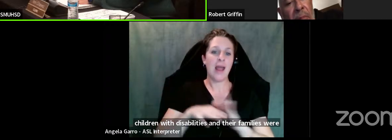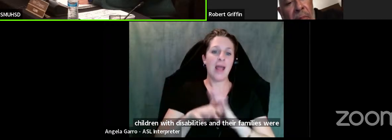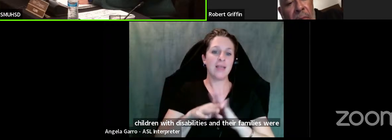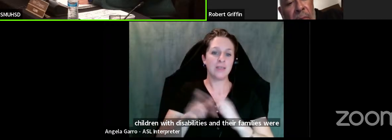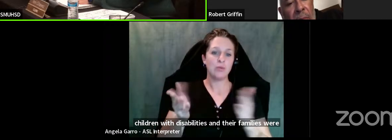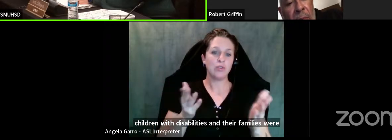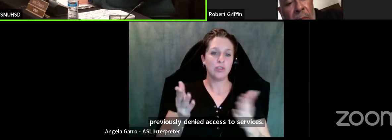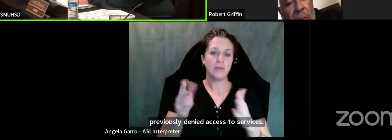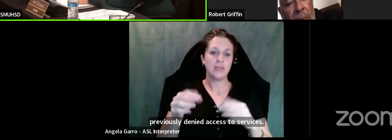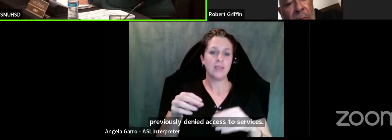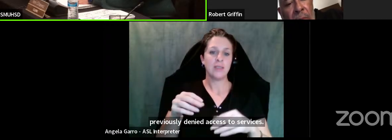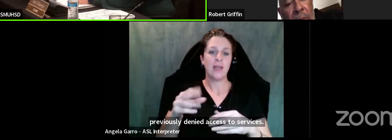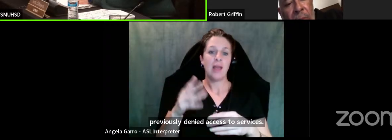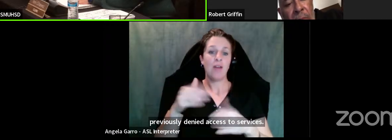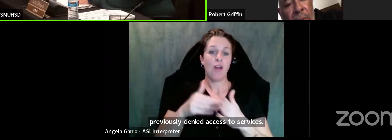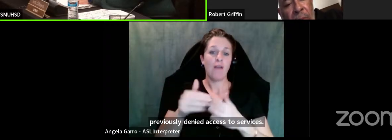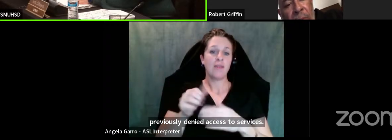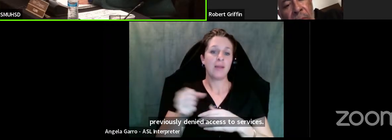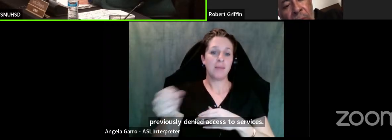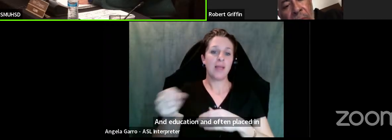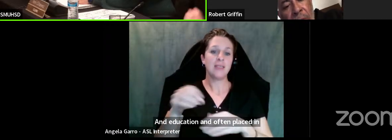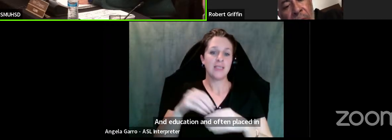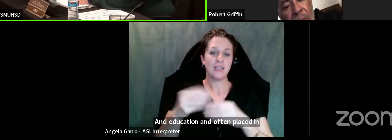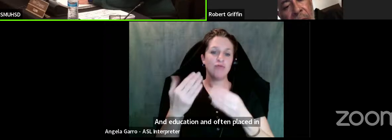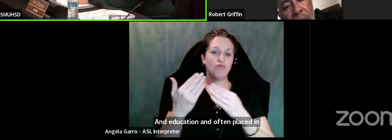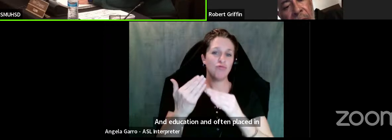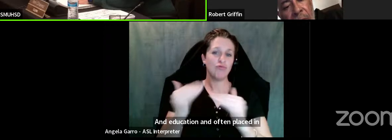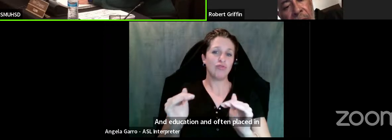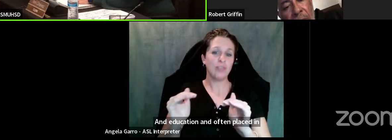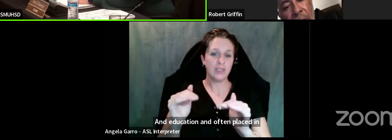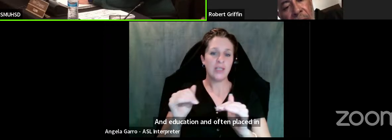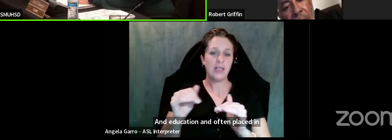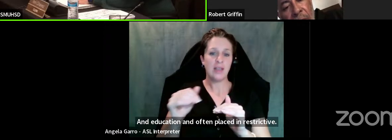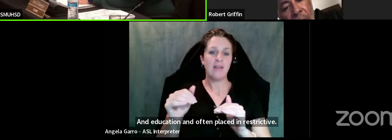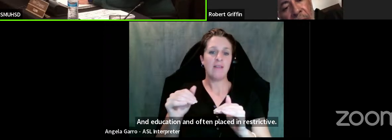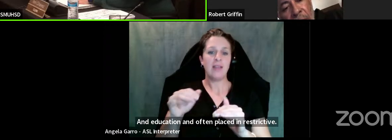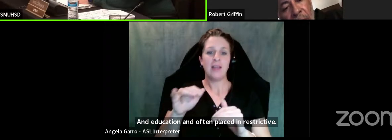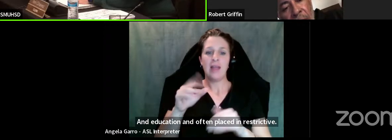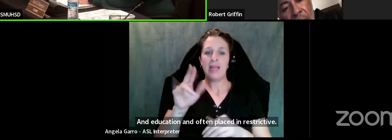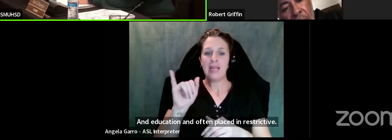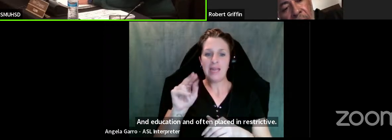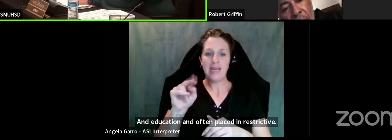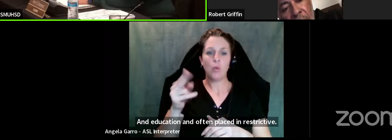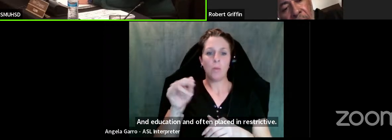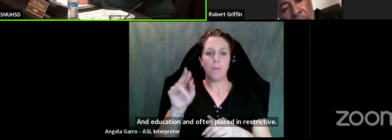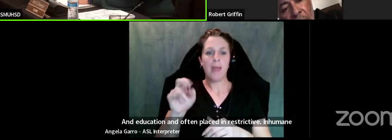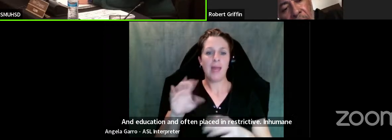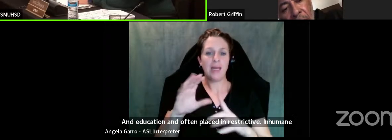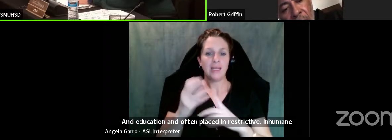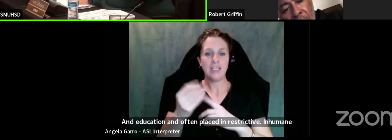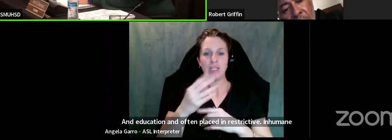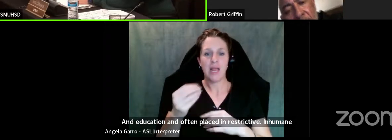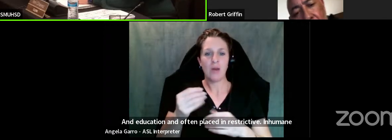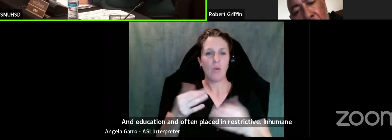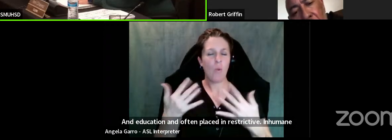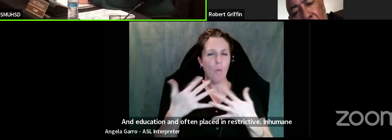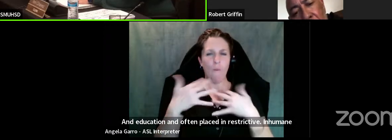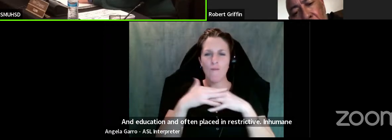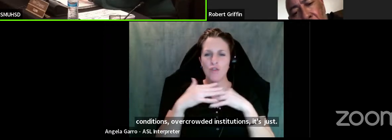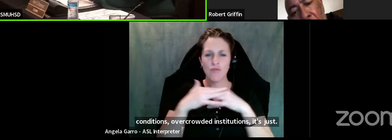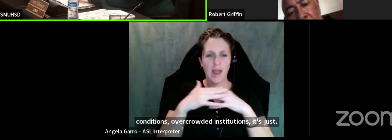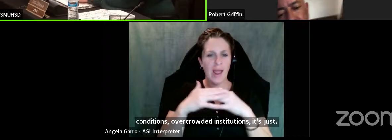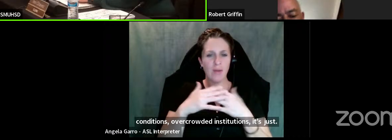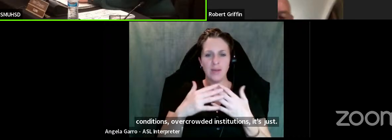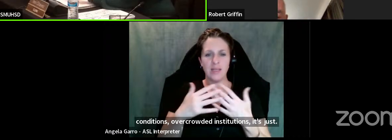in restrictive, inhumane conditions, overcrowded institutions. It's just, that upsets me. And we have to have